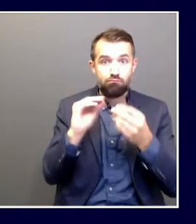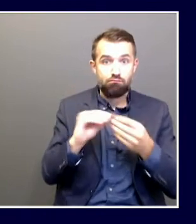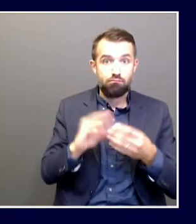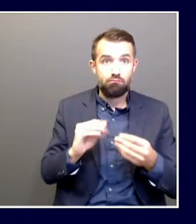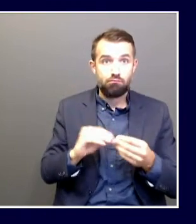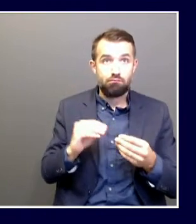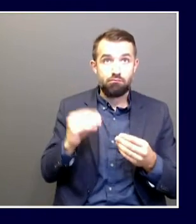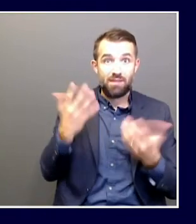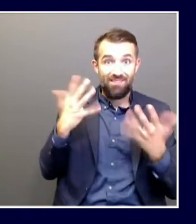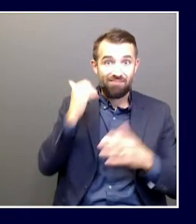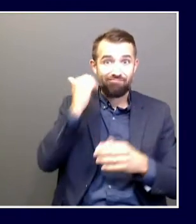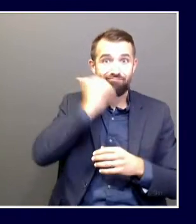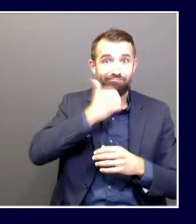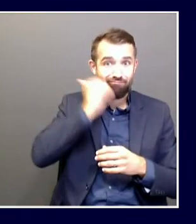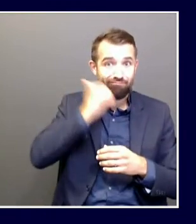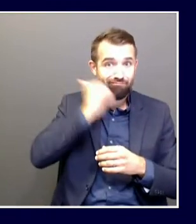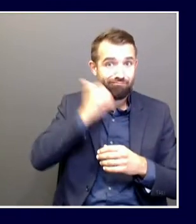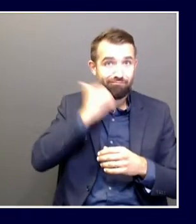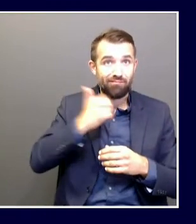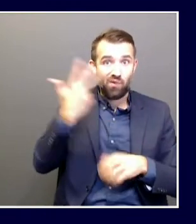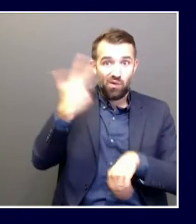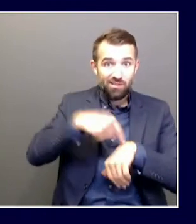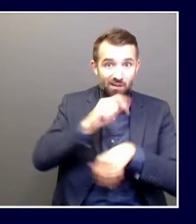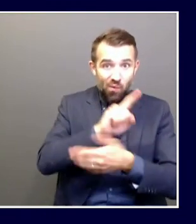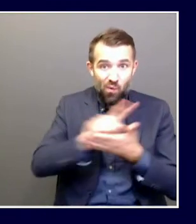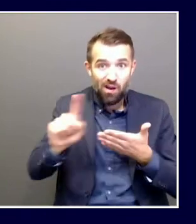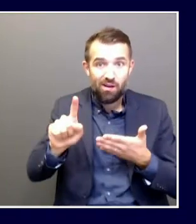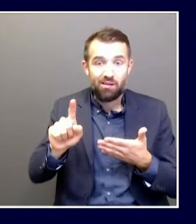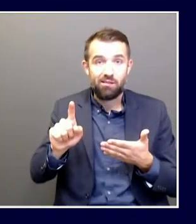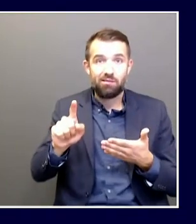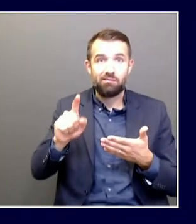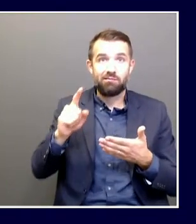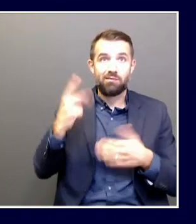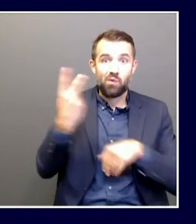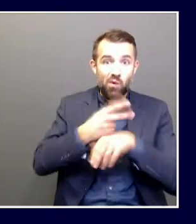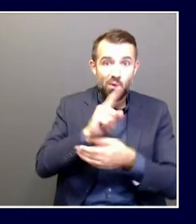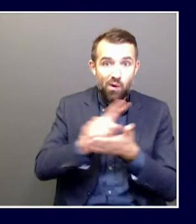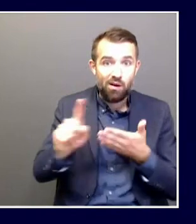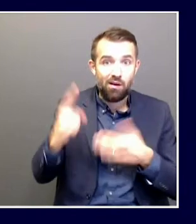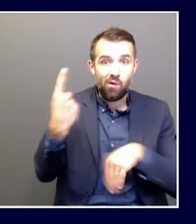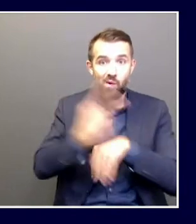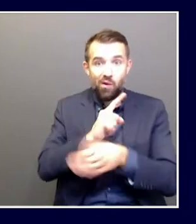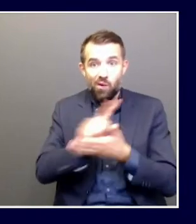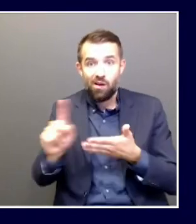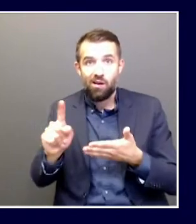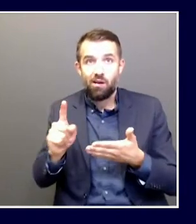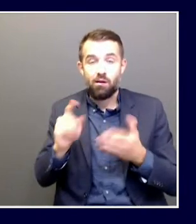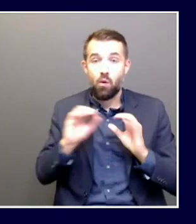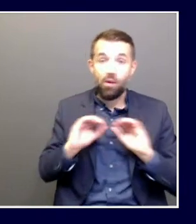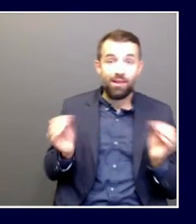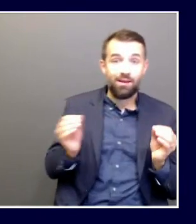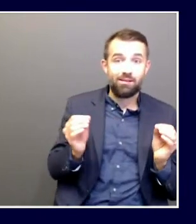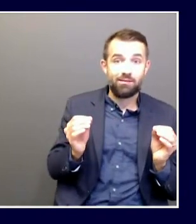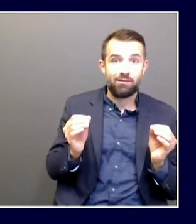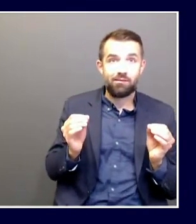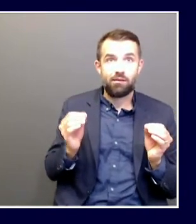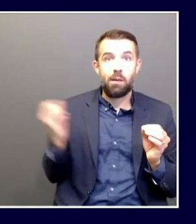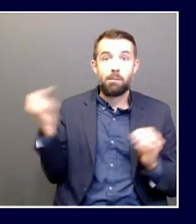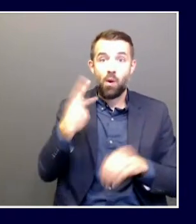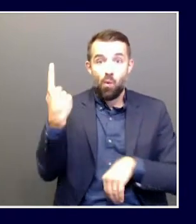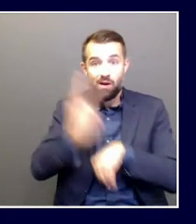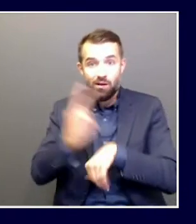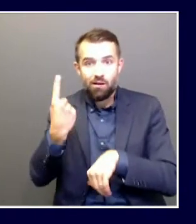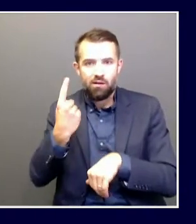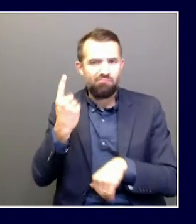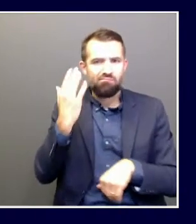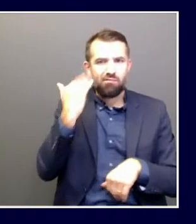to have another forum in which we can communicate our briefs on what's going on and be able to answer the questions in